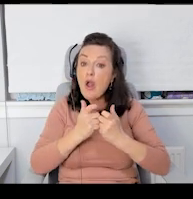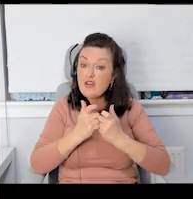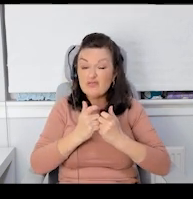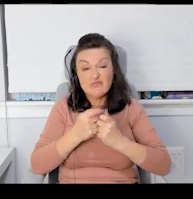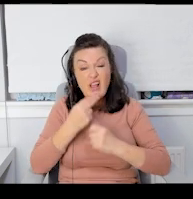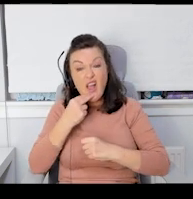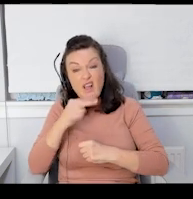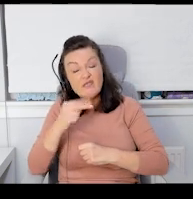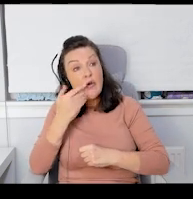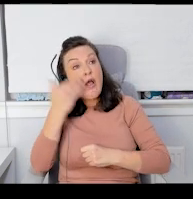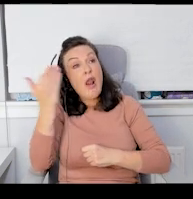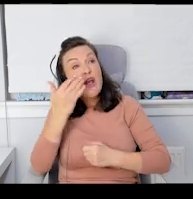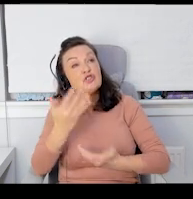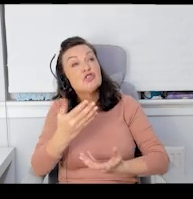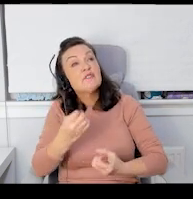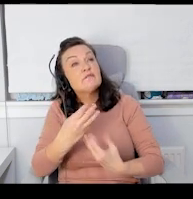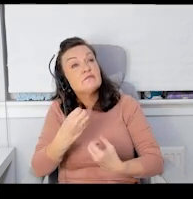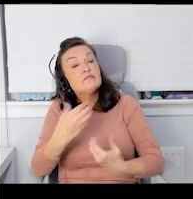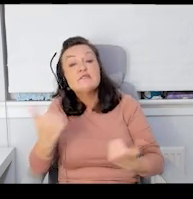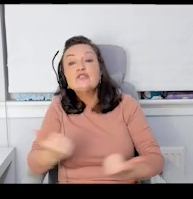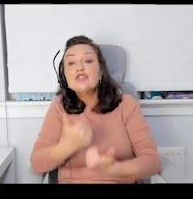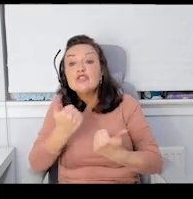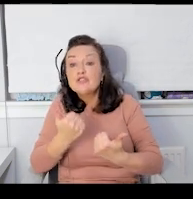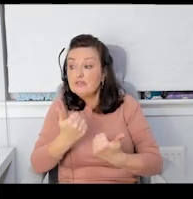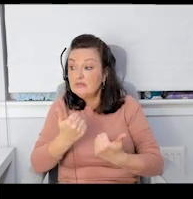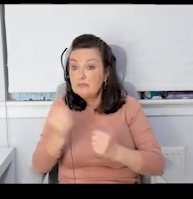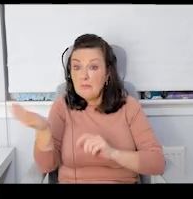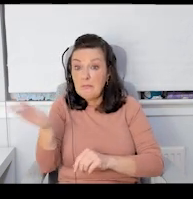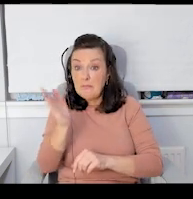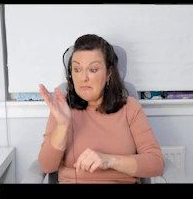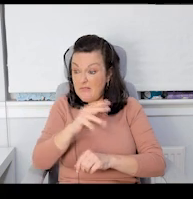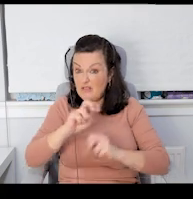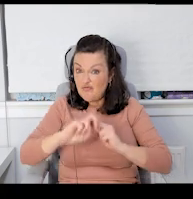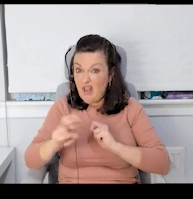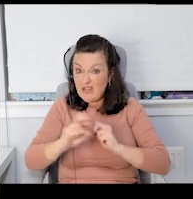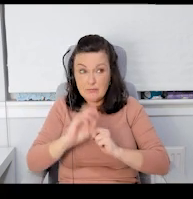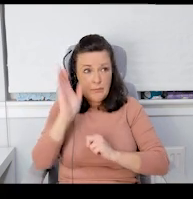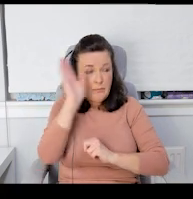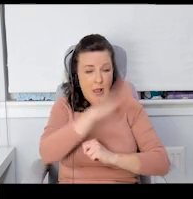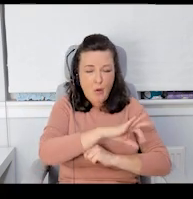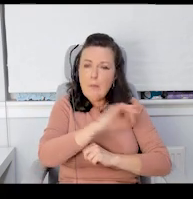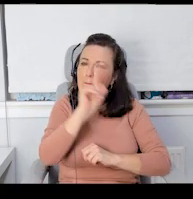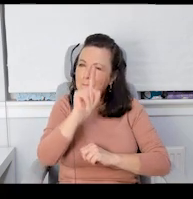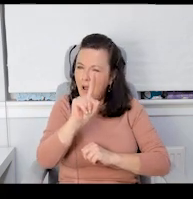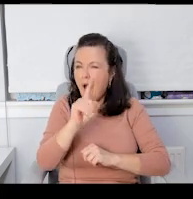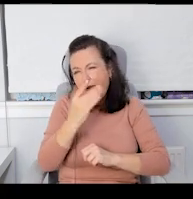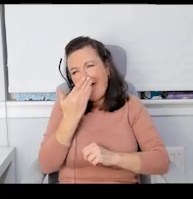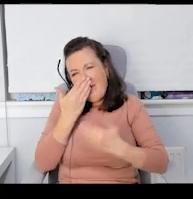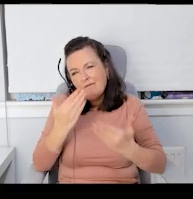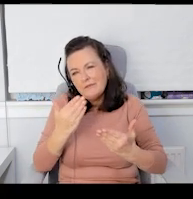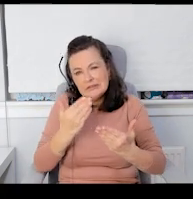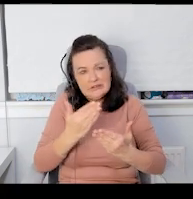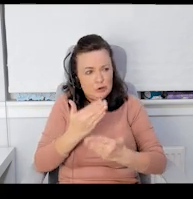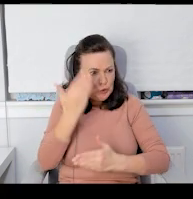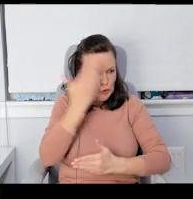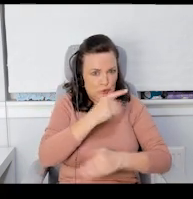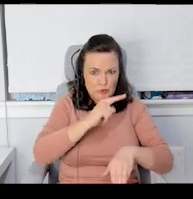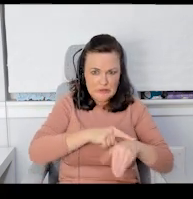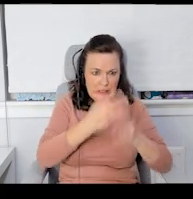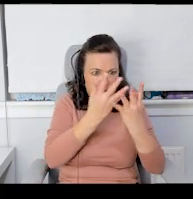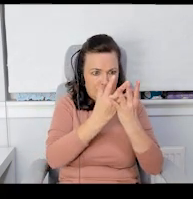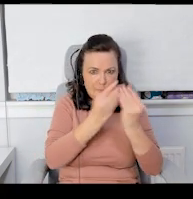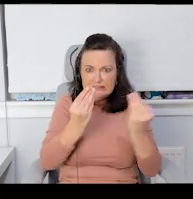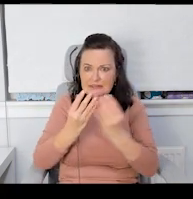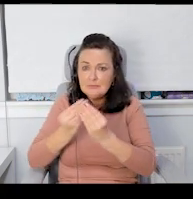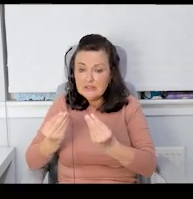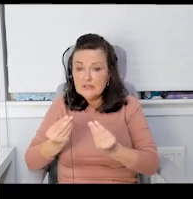had my kind of lecture, transport back to school, and then I'm home. So obviously I was missing time off, you know, school. And